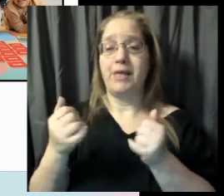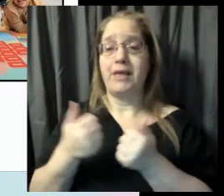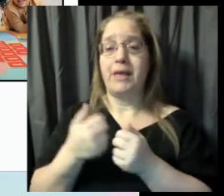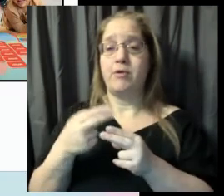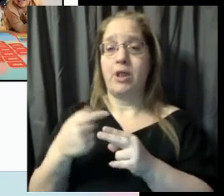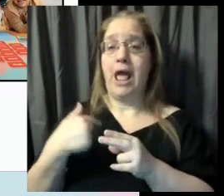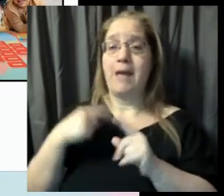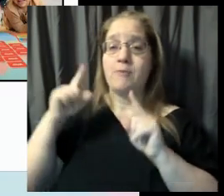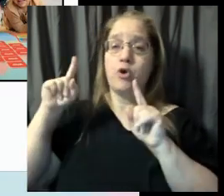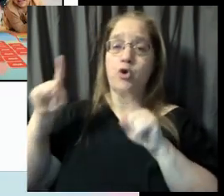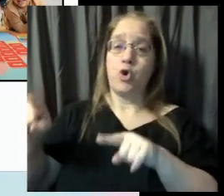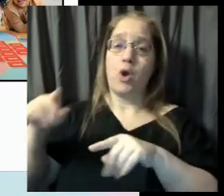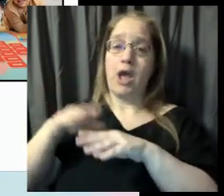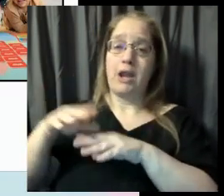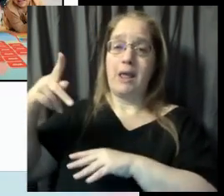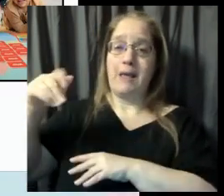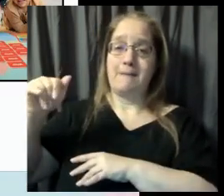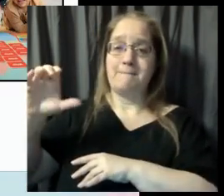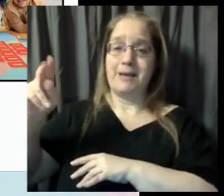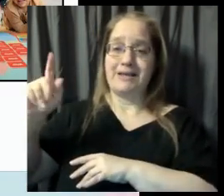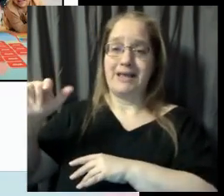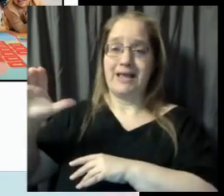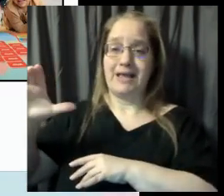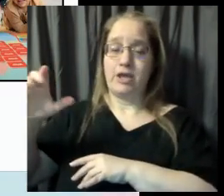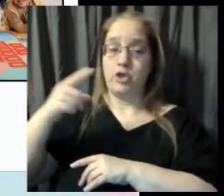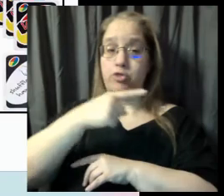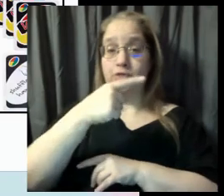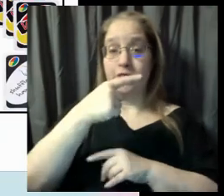list and then remembering what was already said.